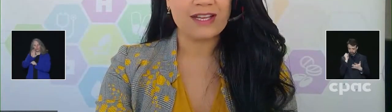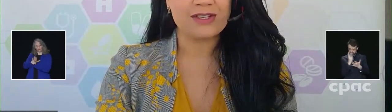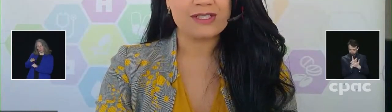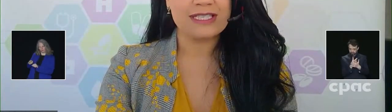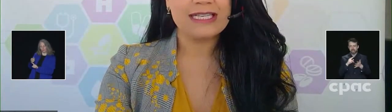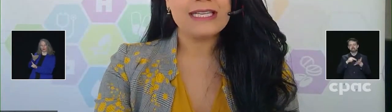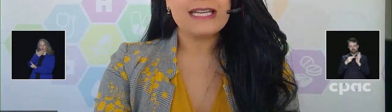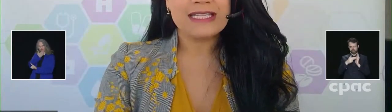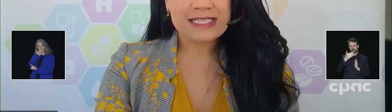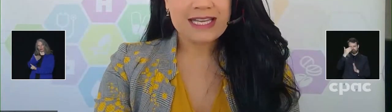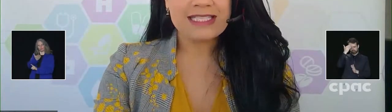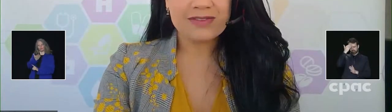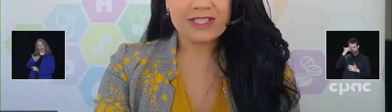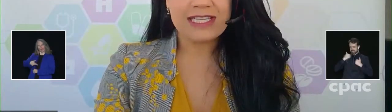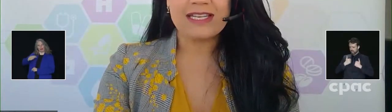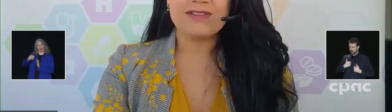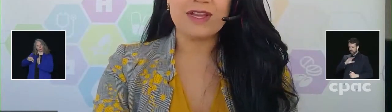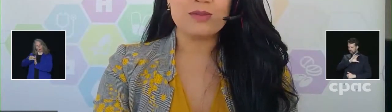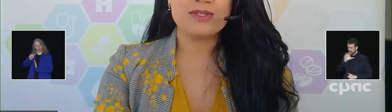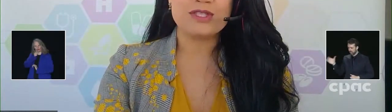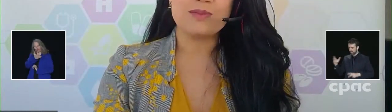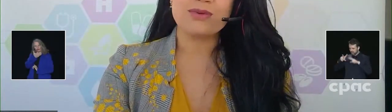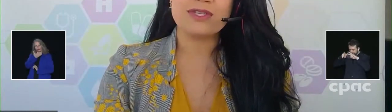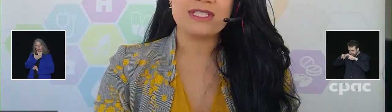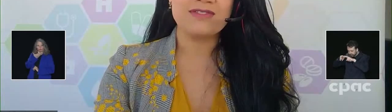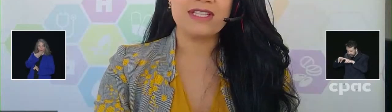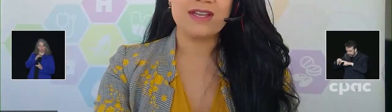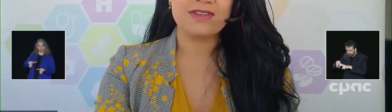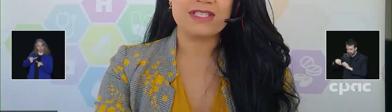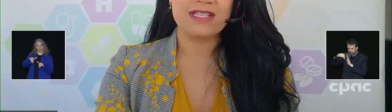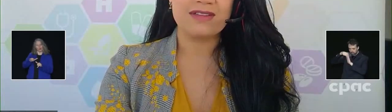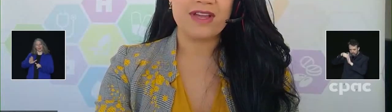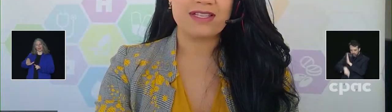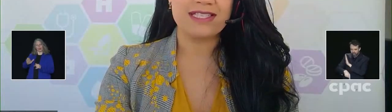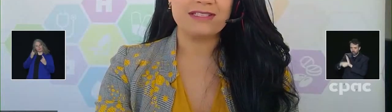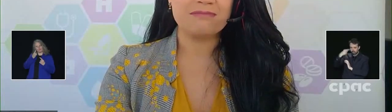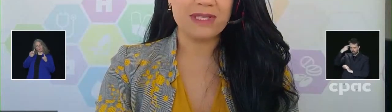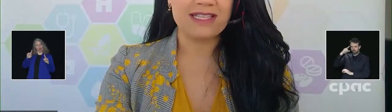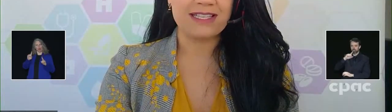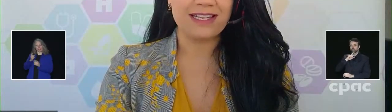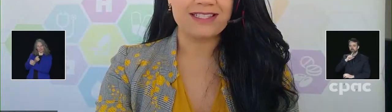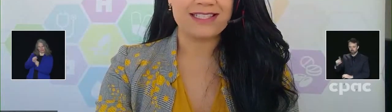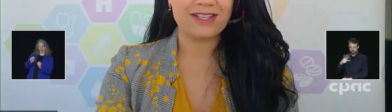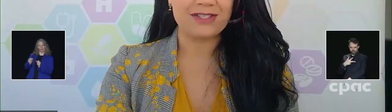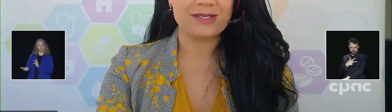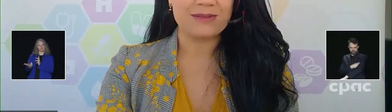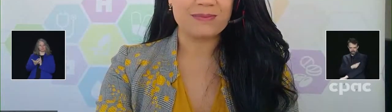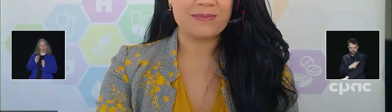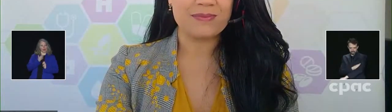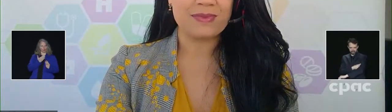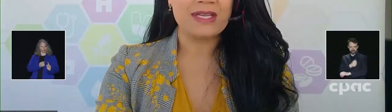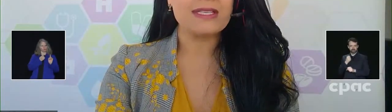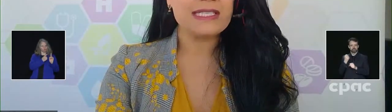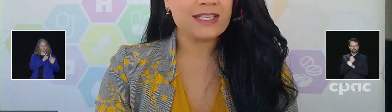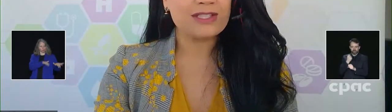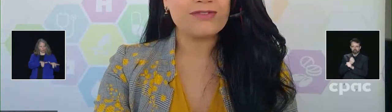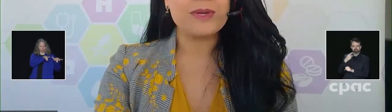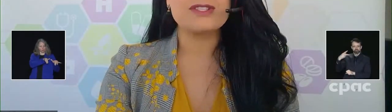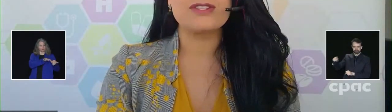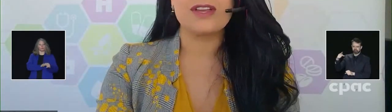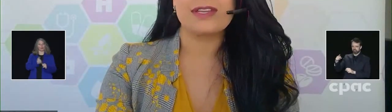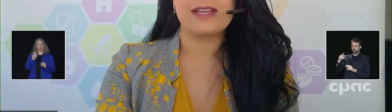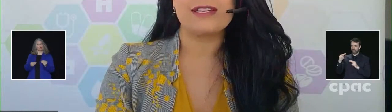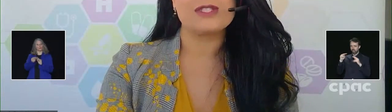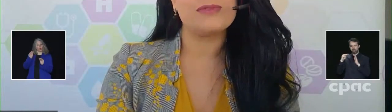-quality standards and that the scientific data available to support the safety and the efficacy of the vaccine meet the Canadian standards. Detailed